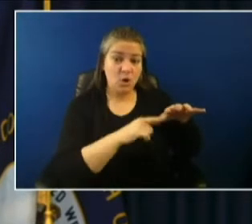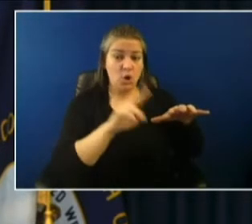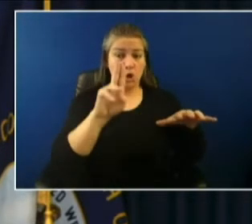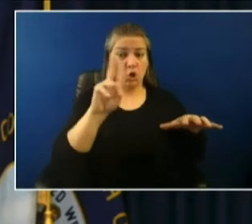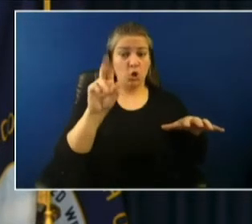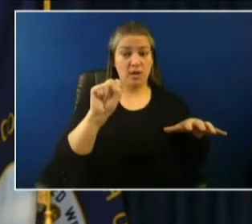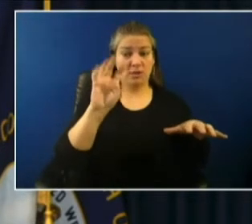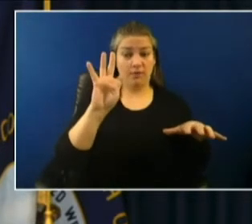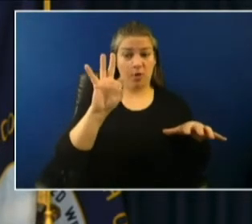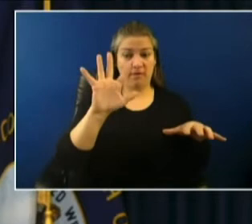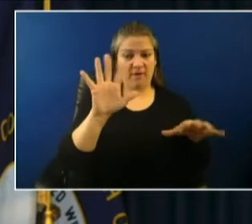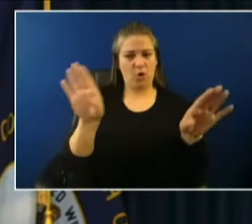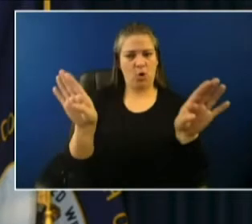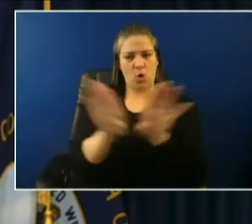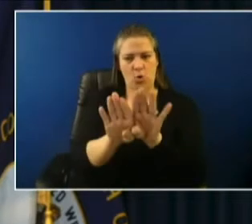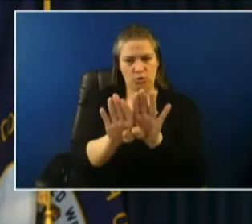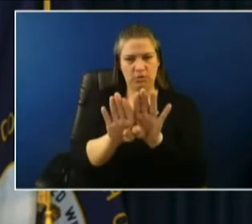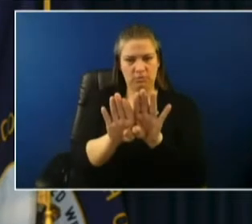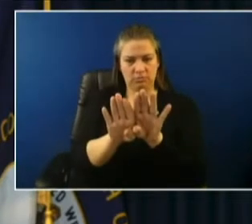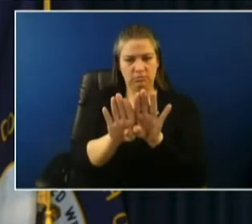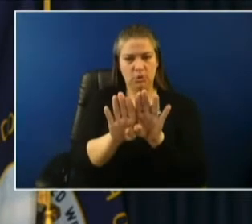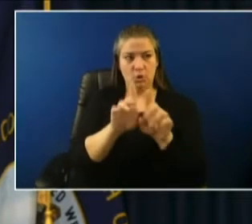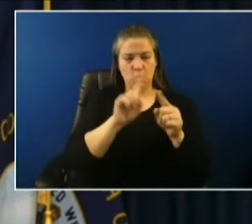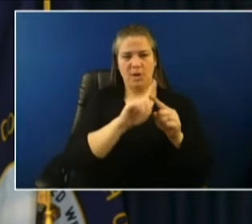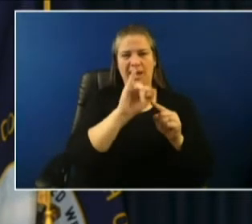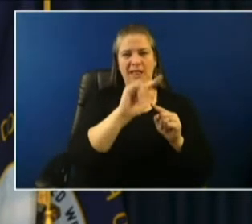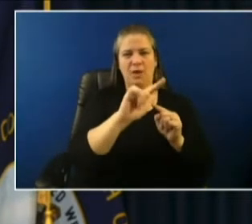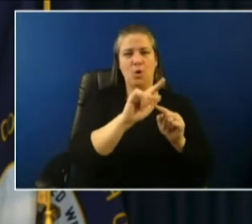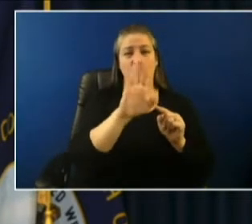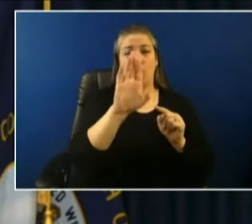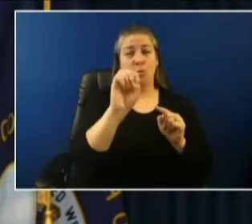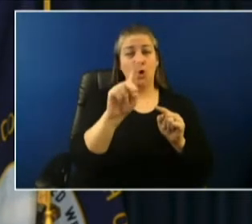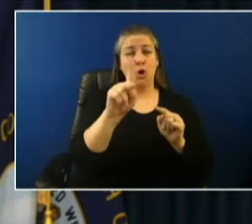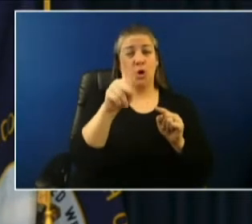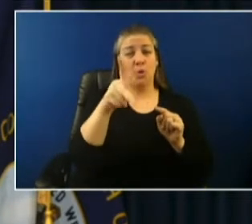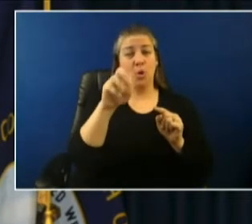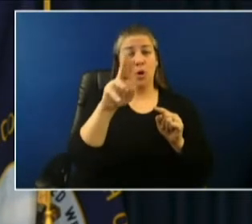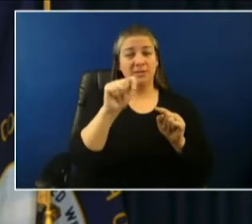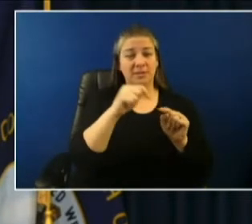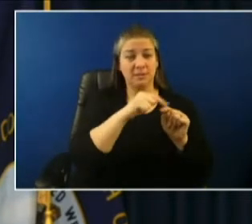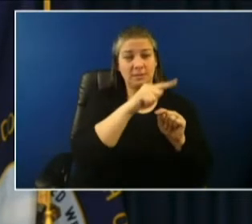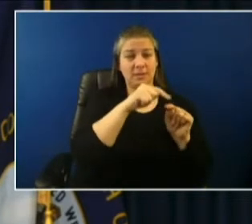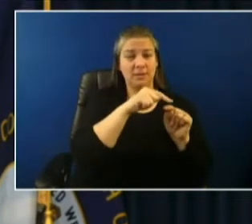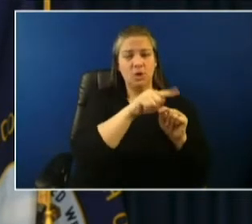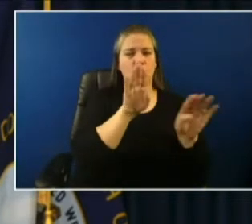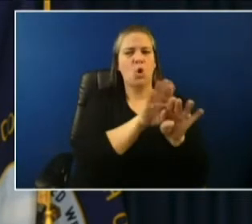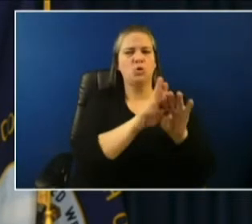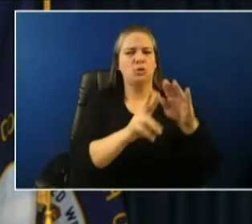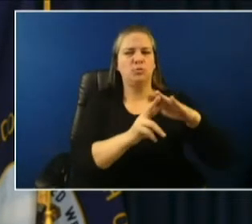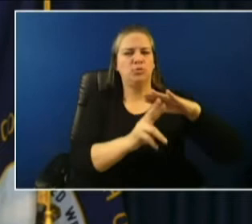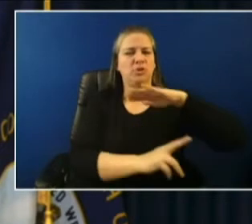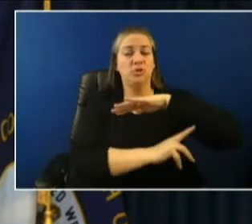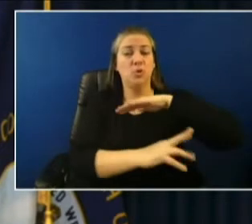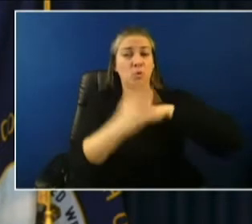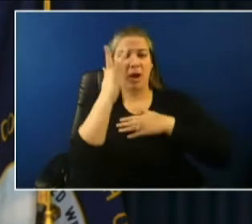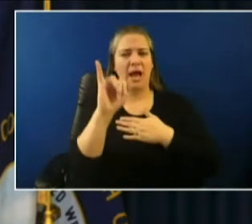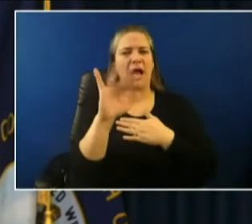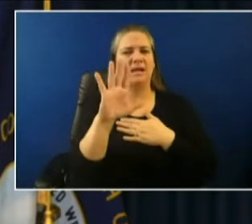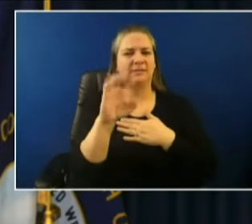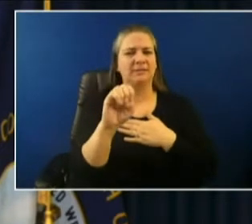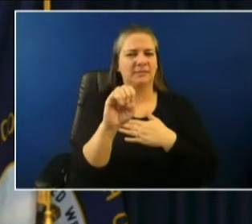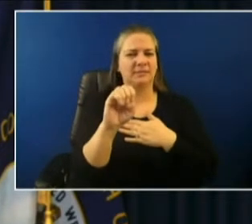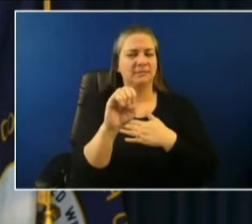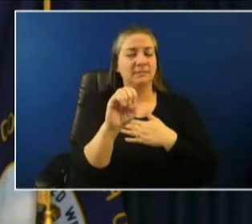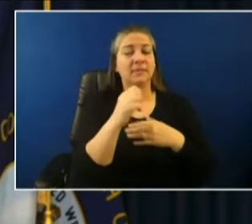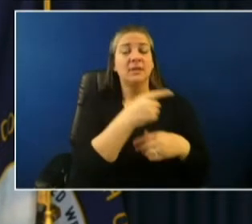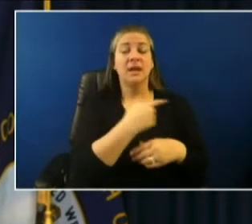Bridge to Brookport, Illinois, because of icing. Reports now are of trees and limbs down in